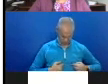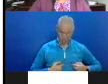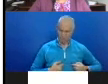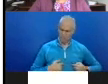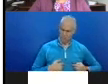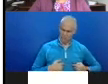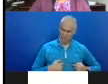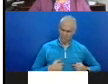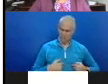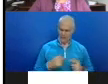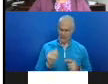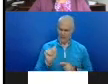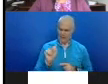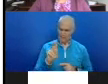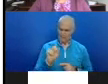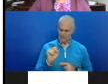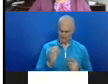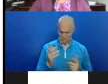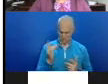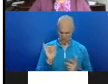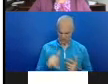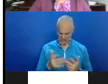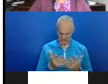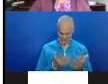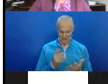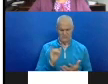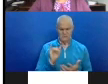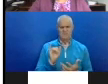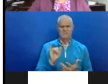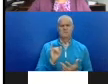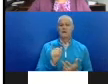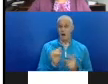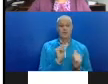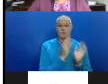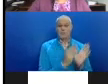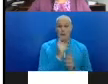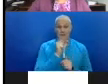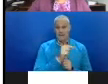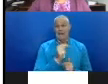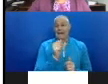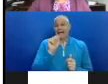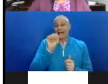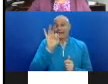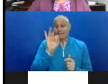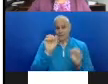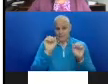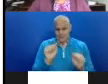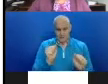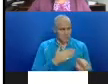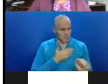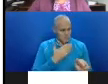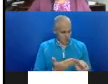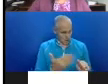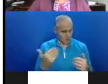what the abuse was. And because I'm also preparing them, if there's an opportunity to acknowledge the abuse in phase